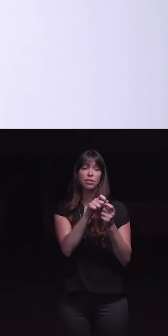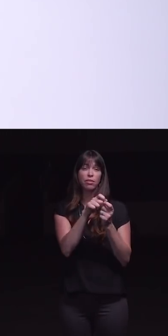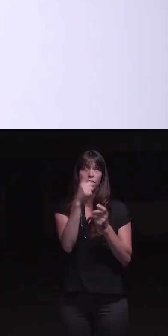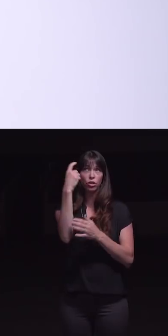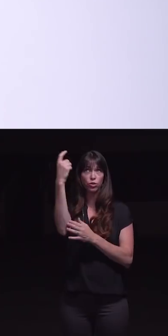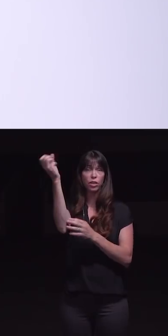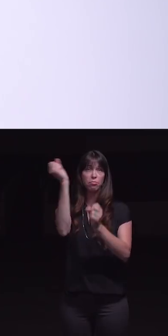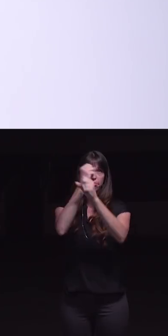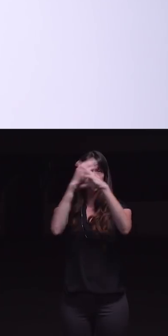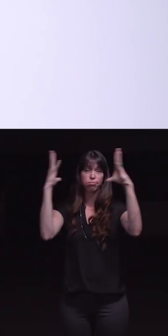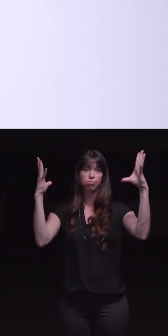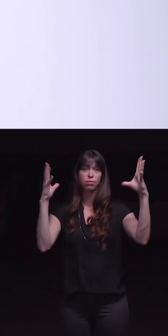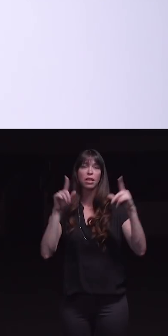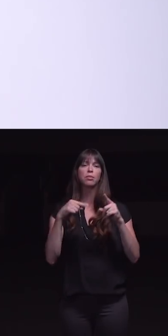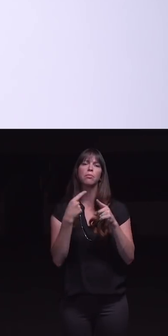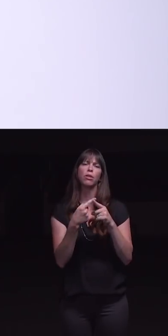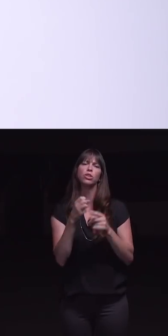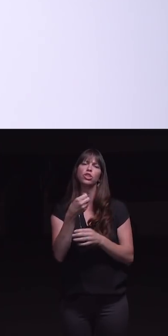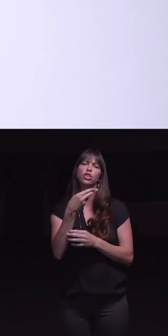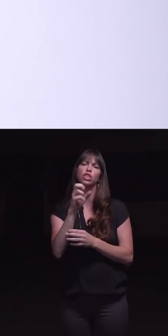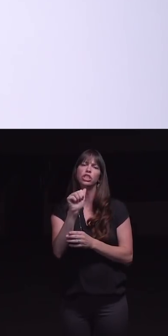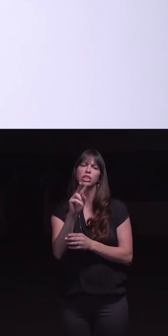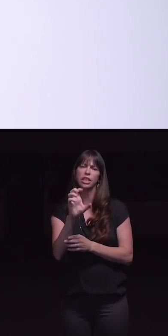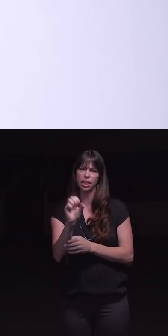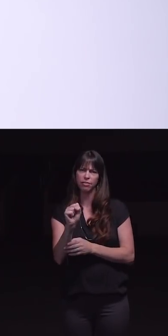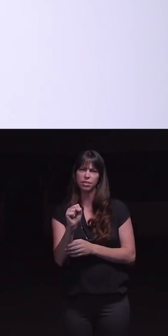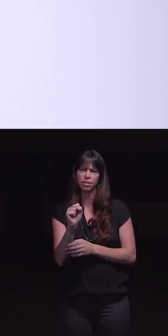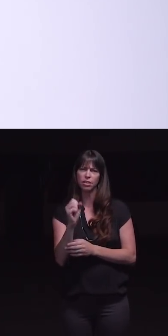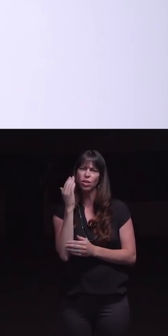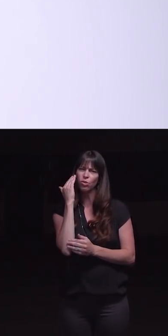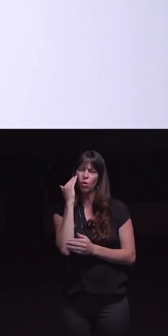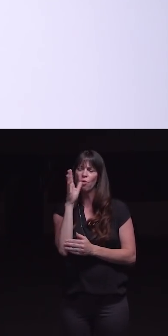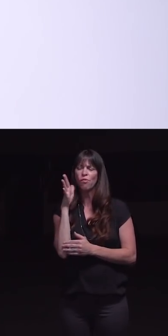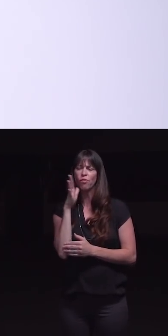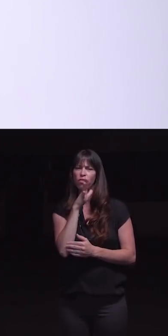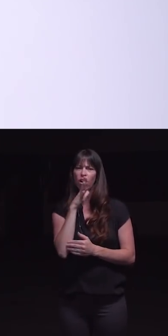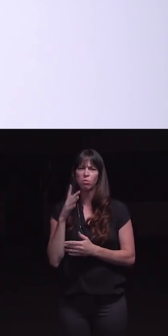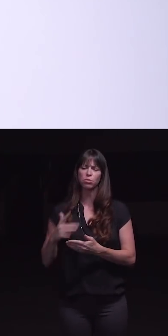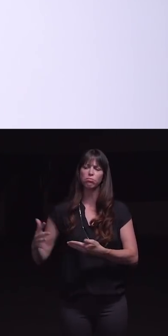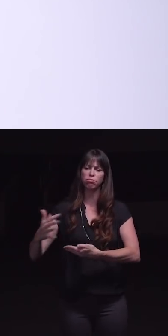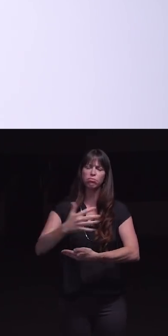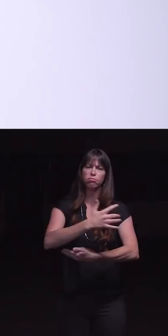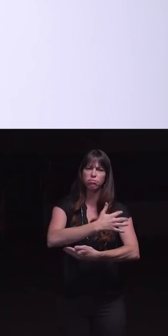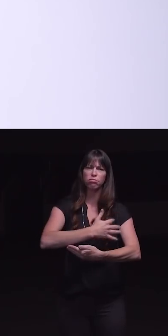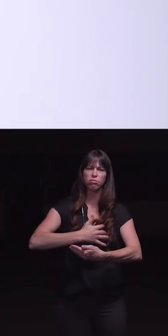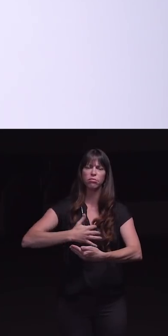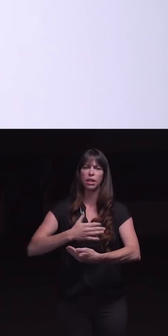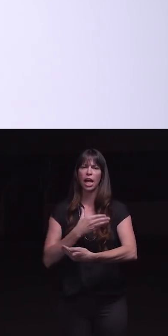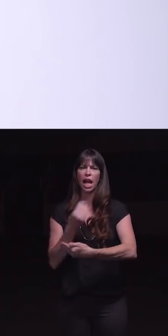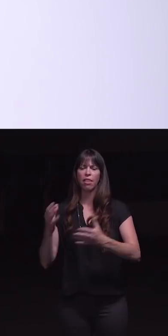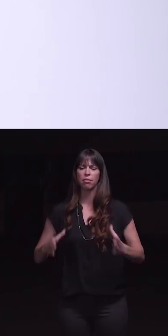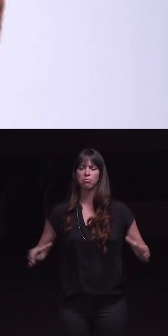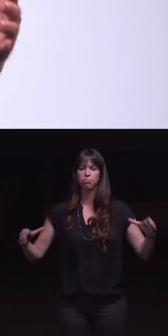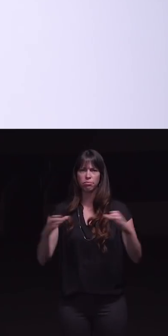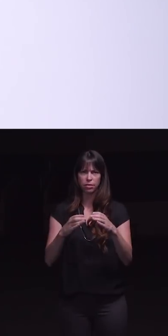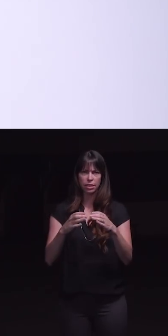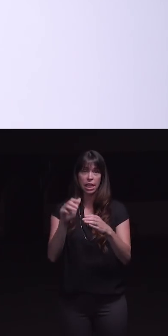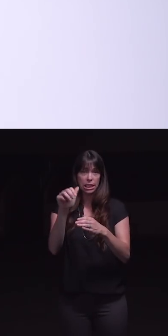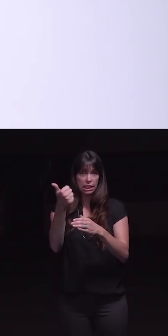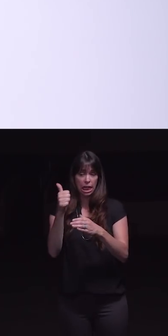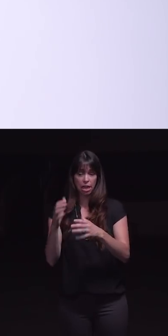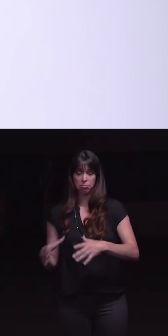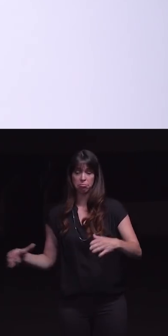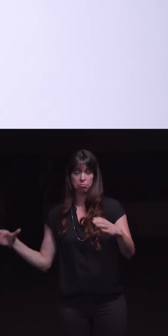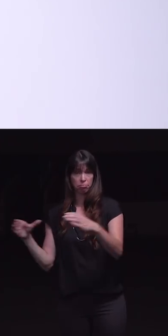particular dream was about sheaves. You know how farmers gather the crops and they bundle the grain together. And the 10